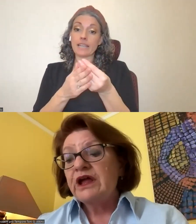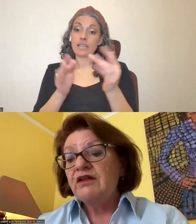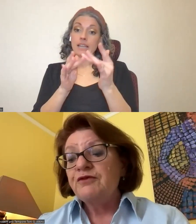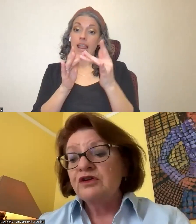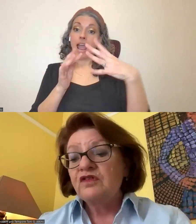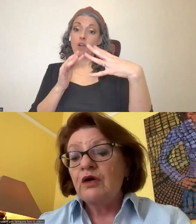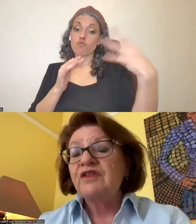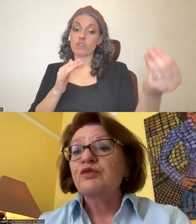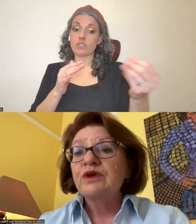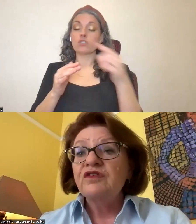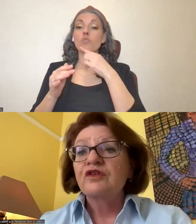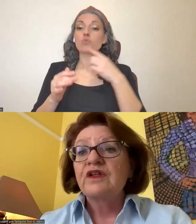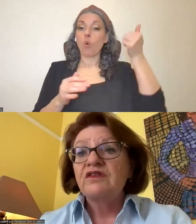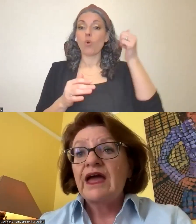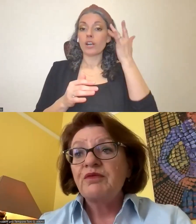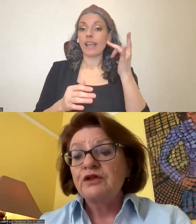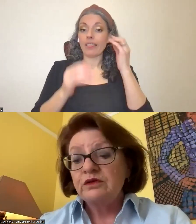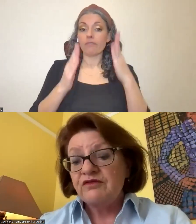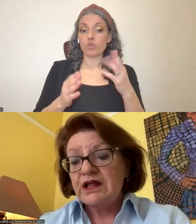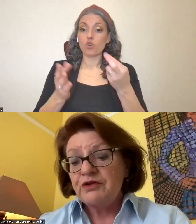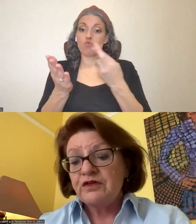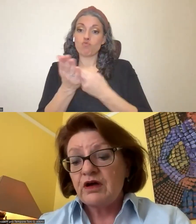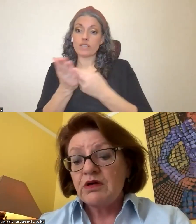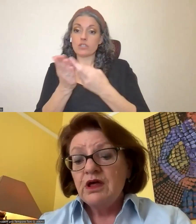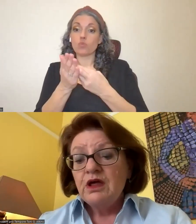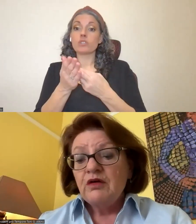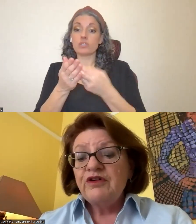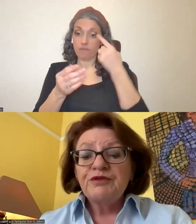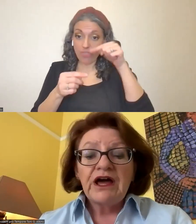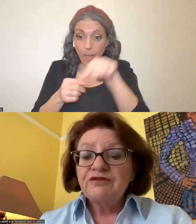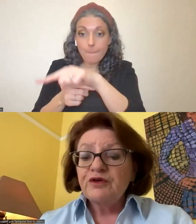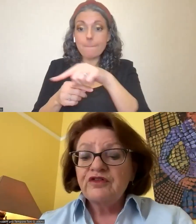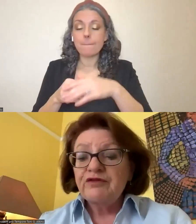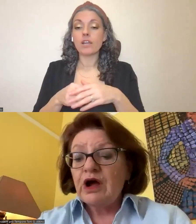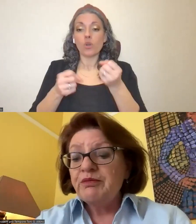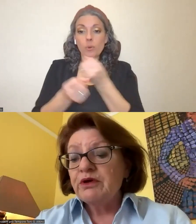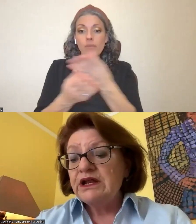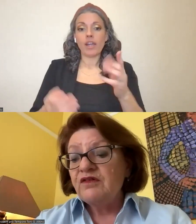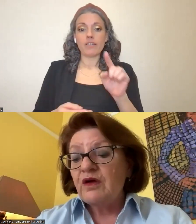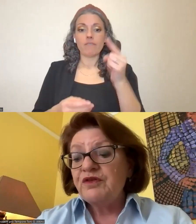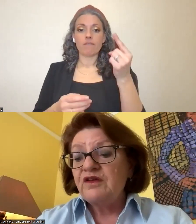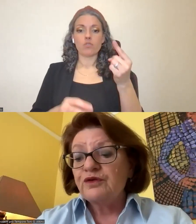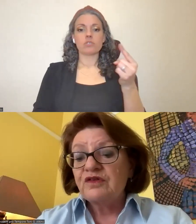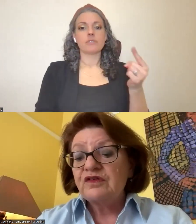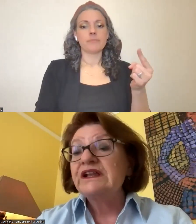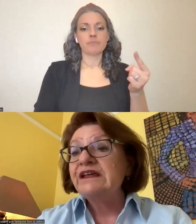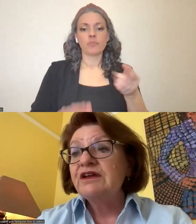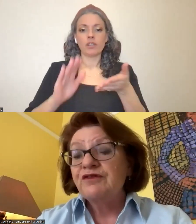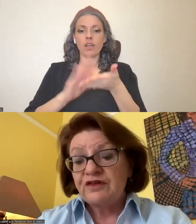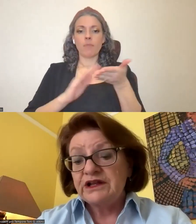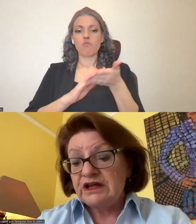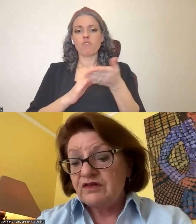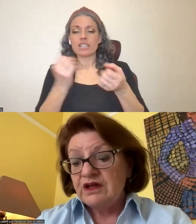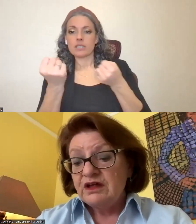older Californians know it's a resource that is absolutely available to them. We've provided first ever operating subsidies for assisted